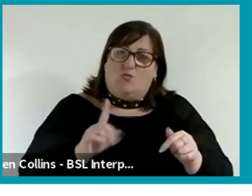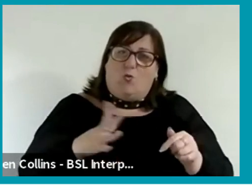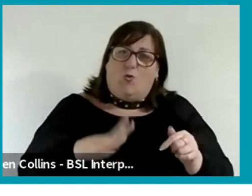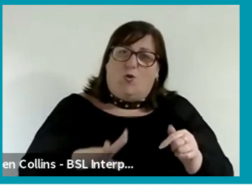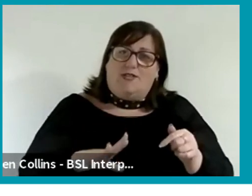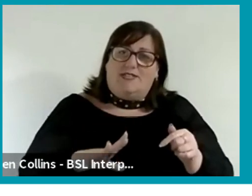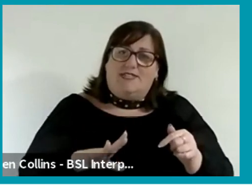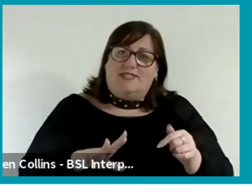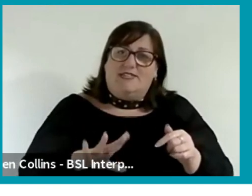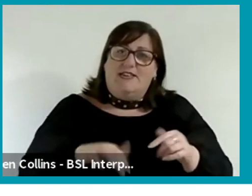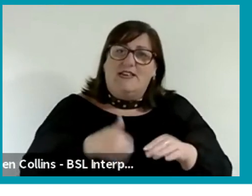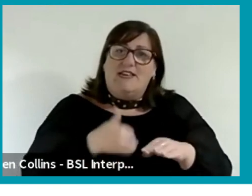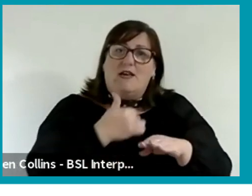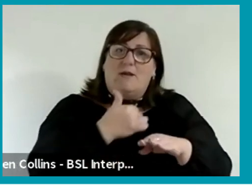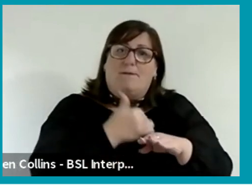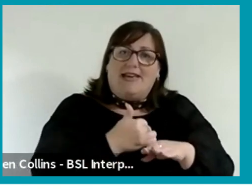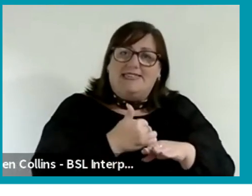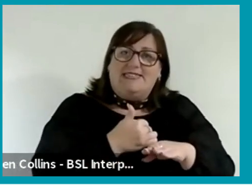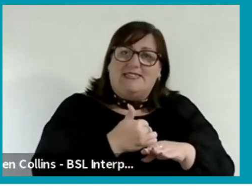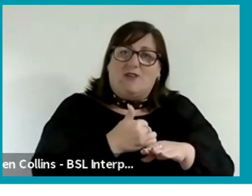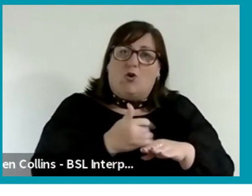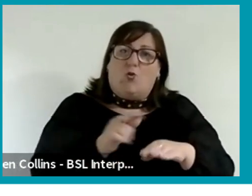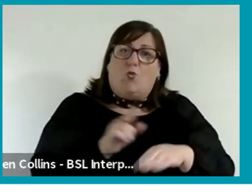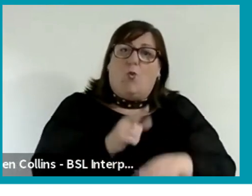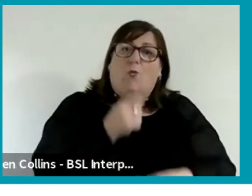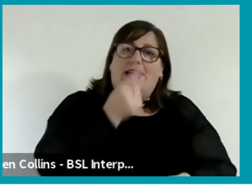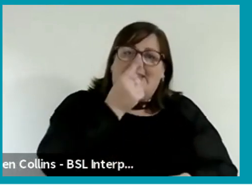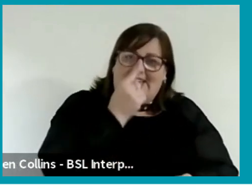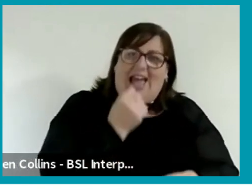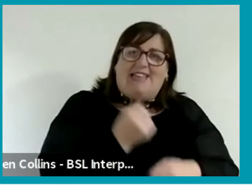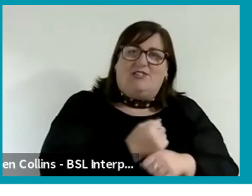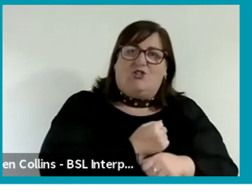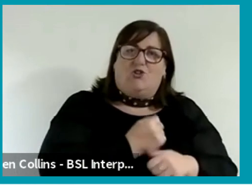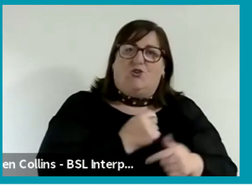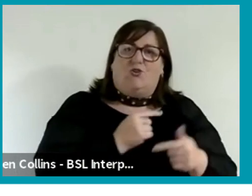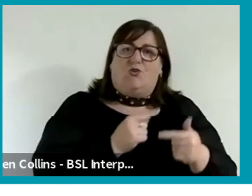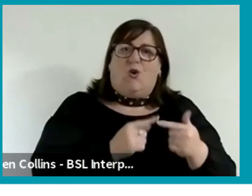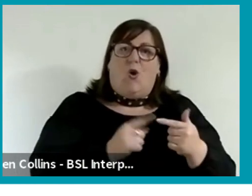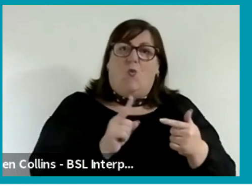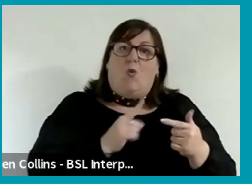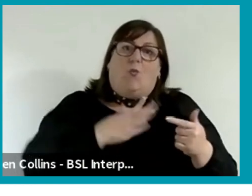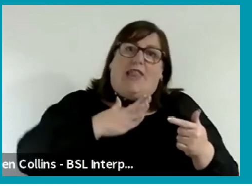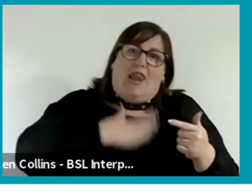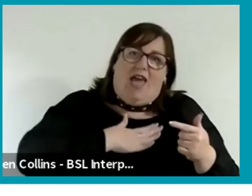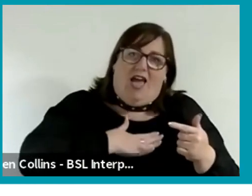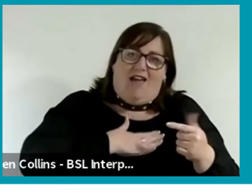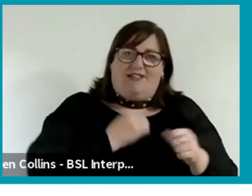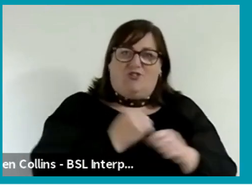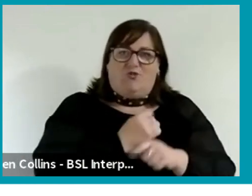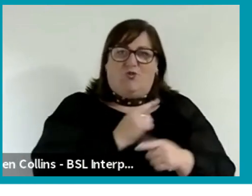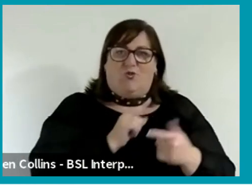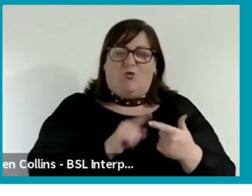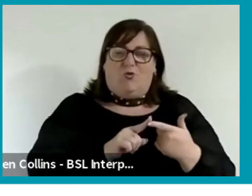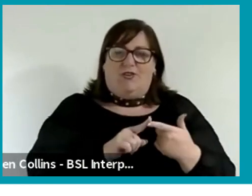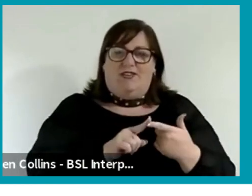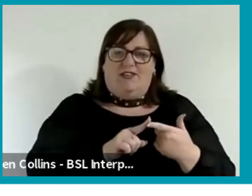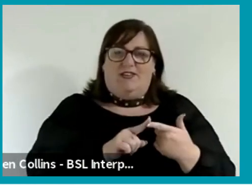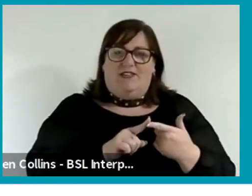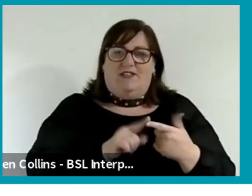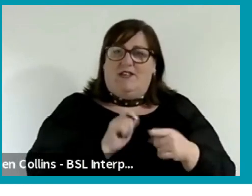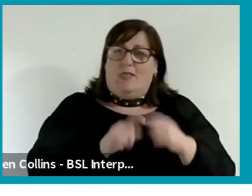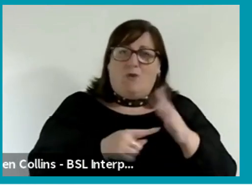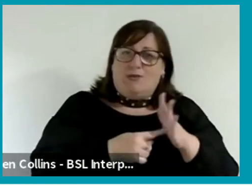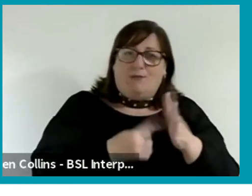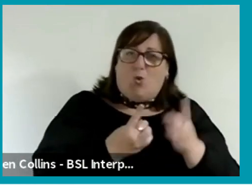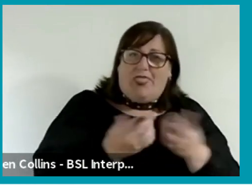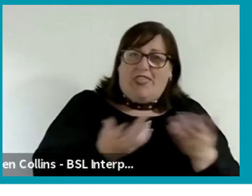can do, what we like to do, how are we implementing to the company success, and that's the only and most important thing that we